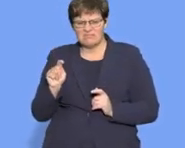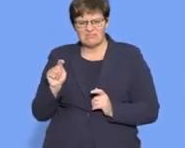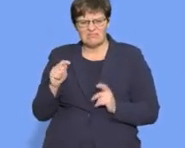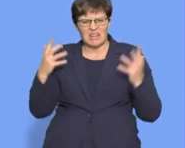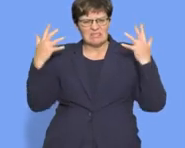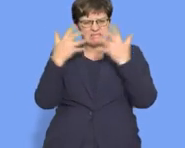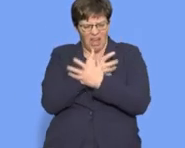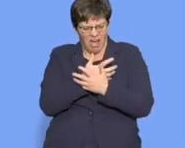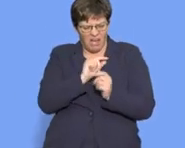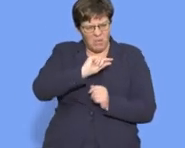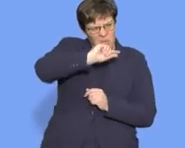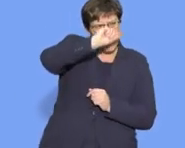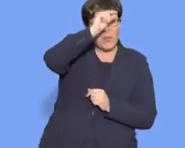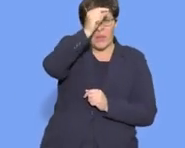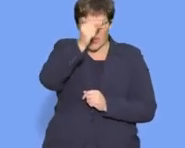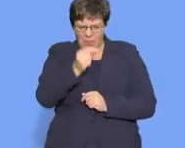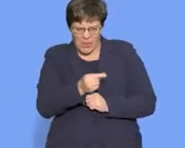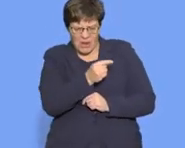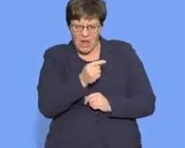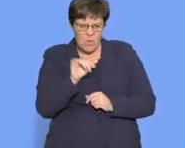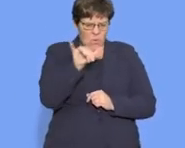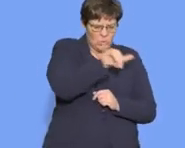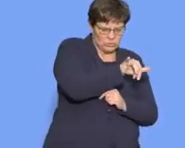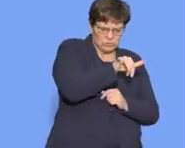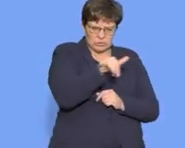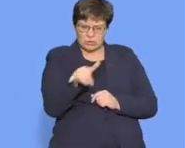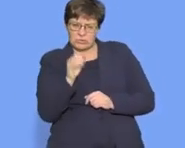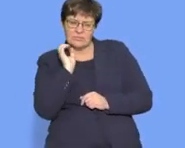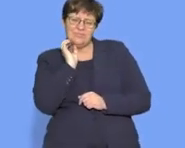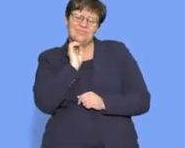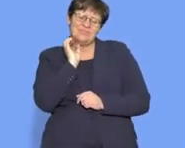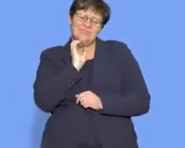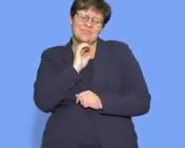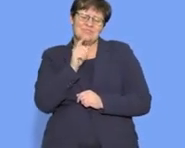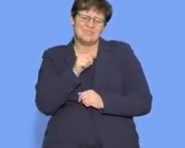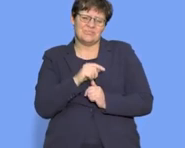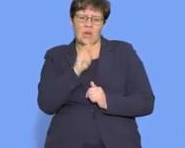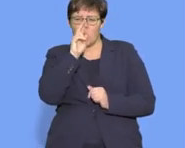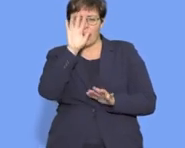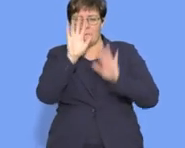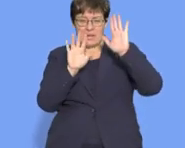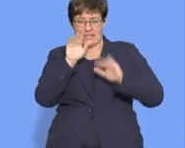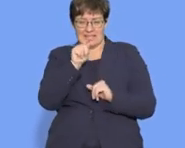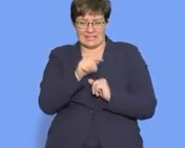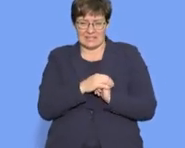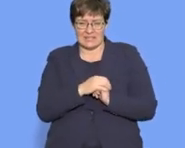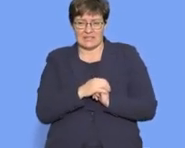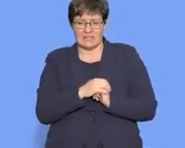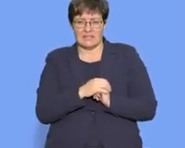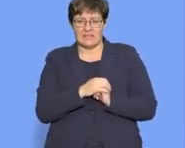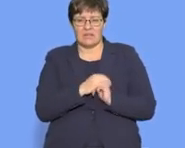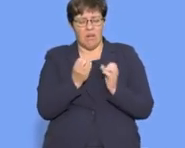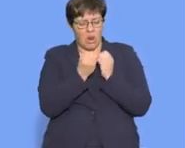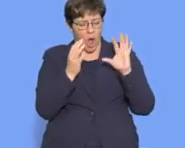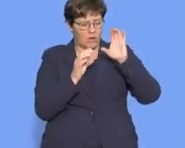with thick walls. Now, if we look at that pattern, you see there are a whole lot